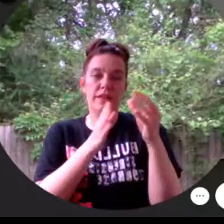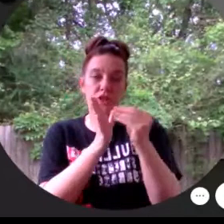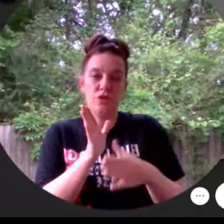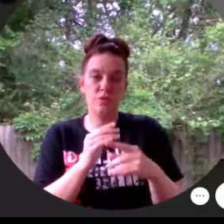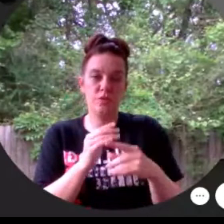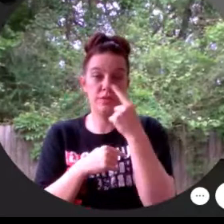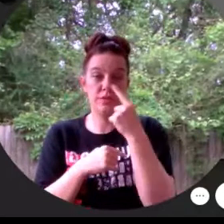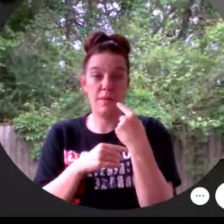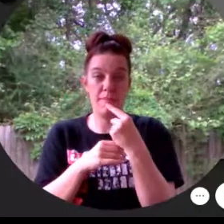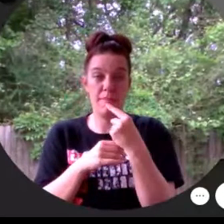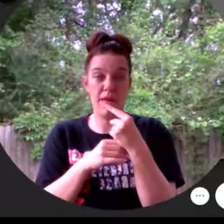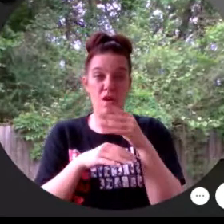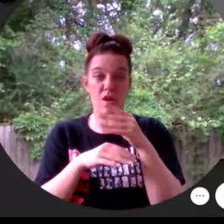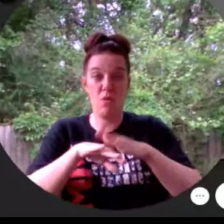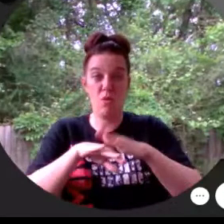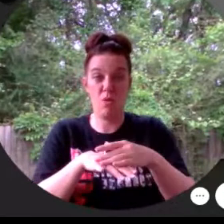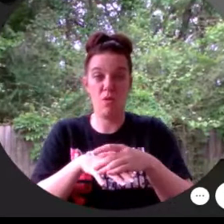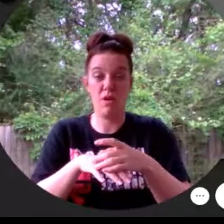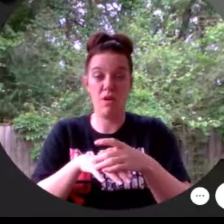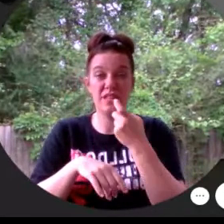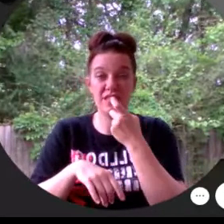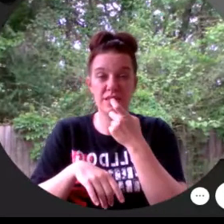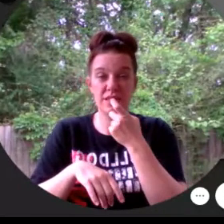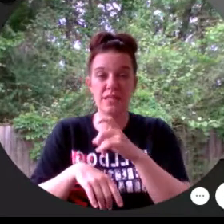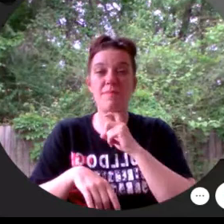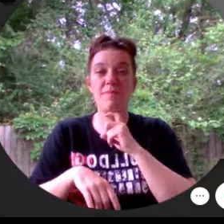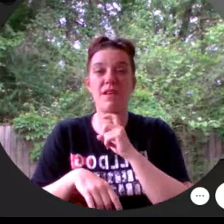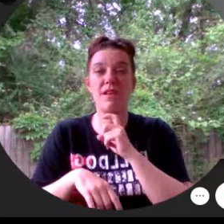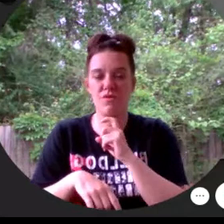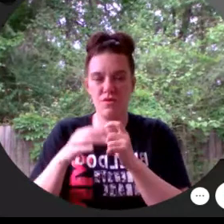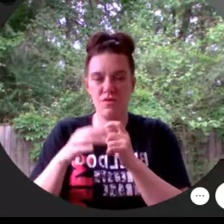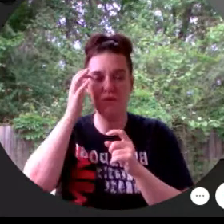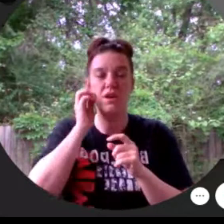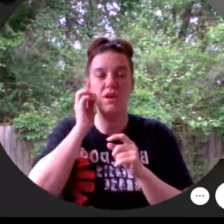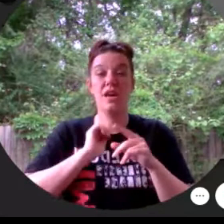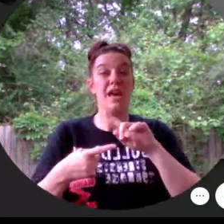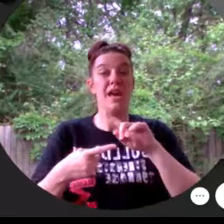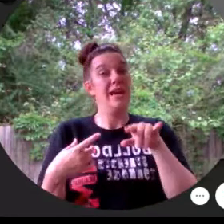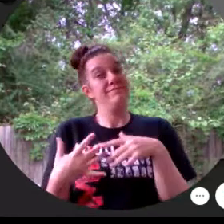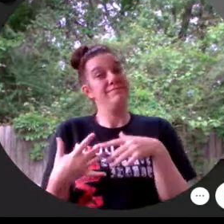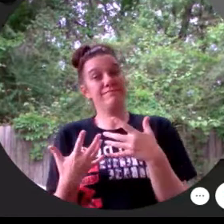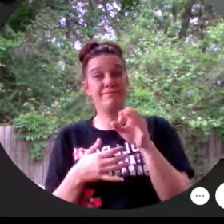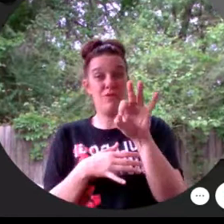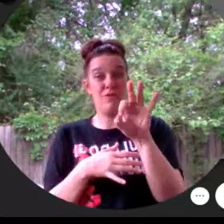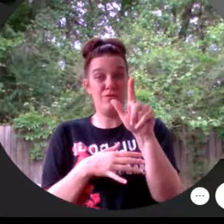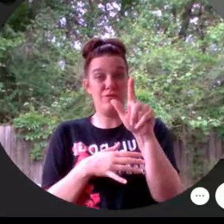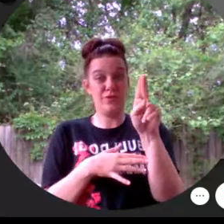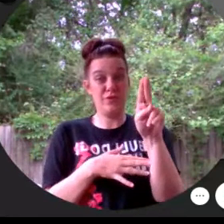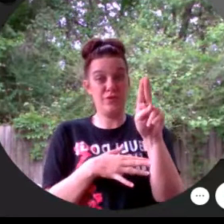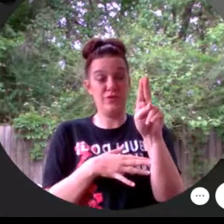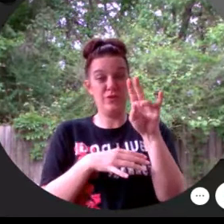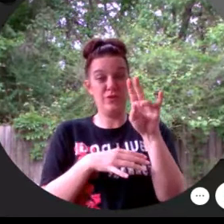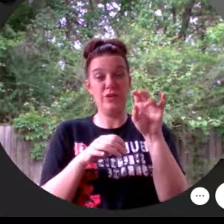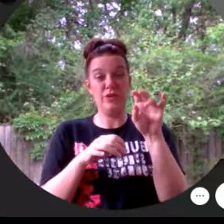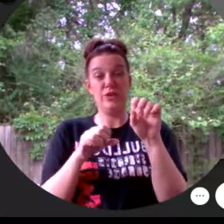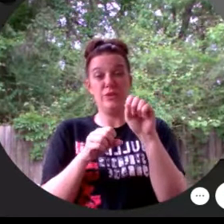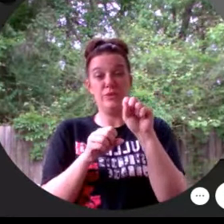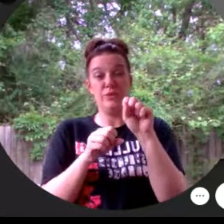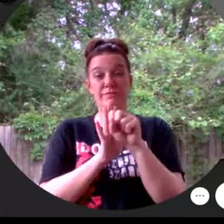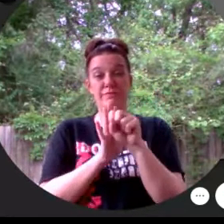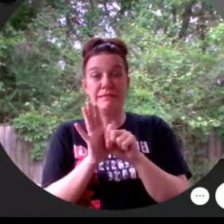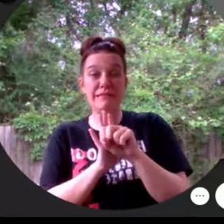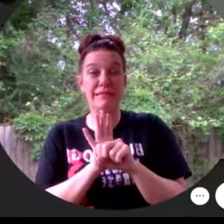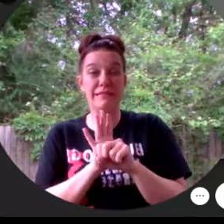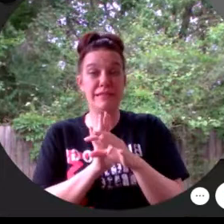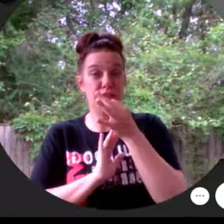metal. And with flu season fast approaching, I'm sorry, said Principal Barkin.